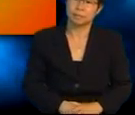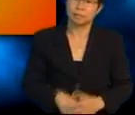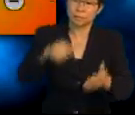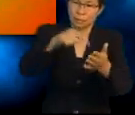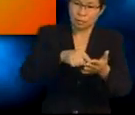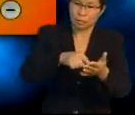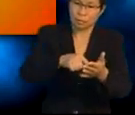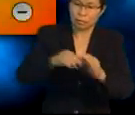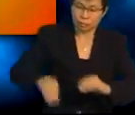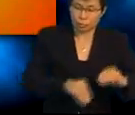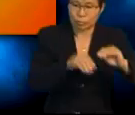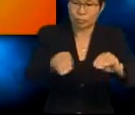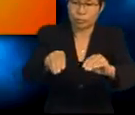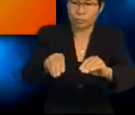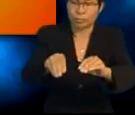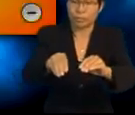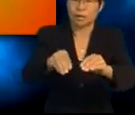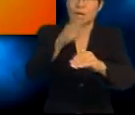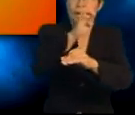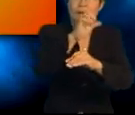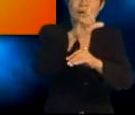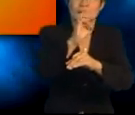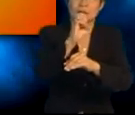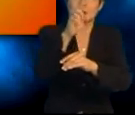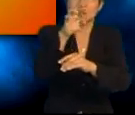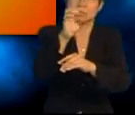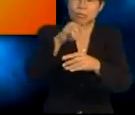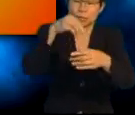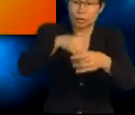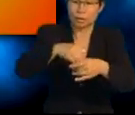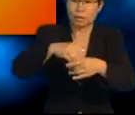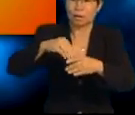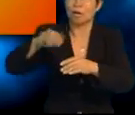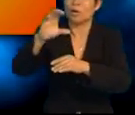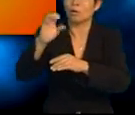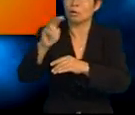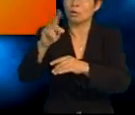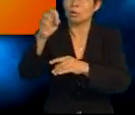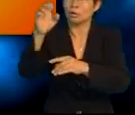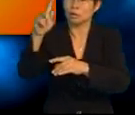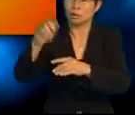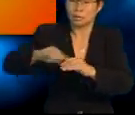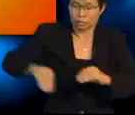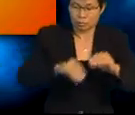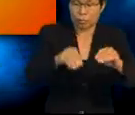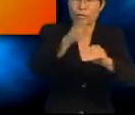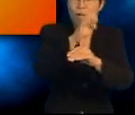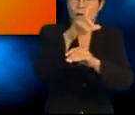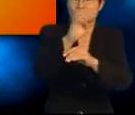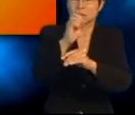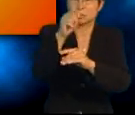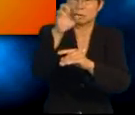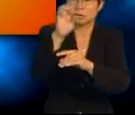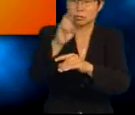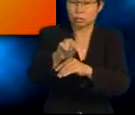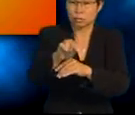This is the movement of free electrons in a conductor, and this is the flow of electrons through a